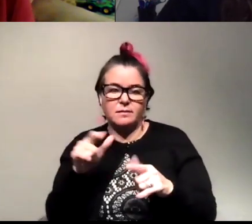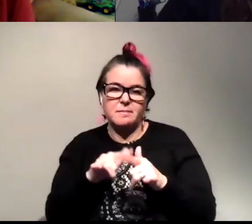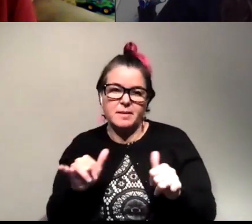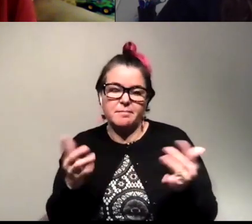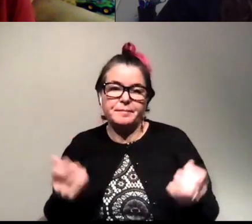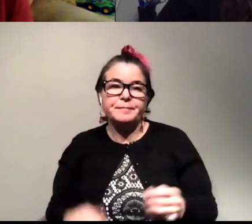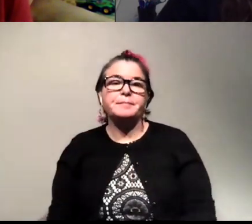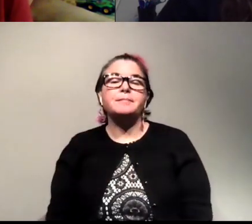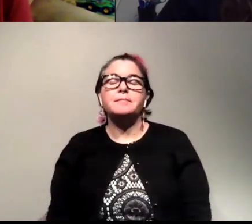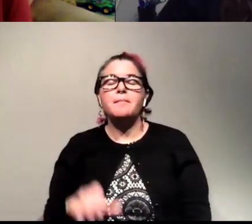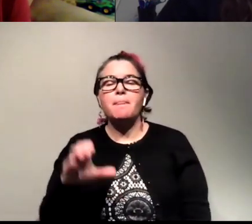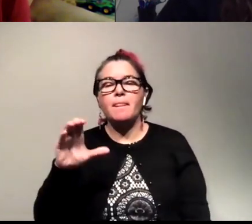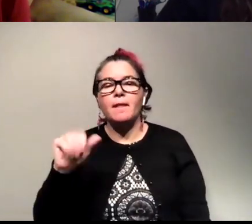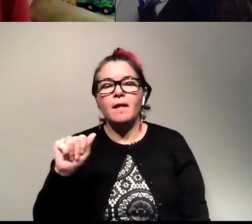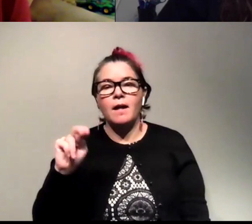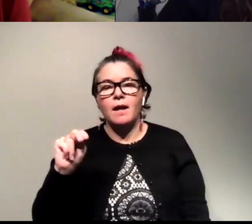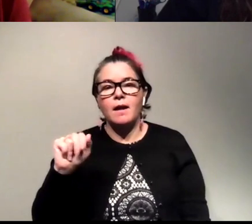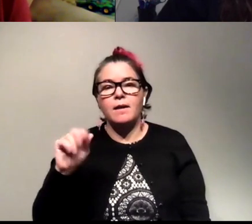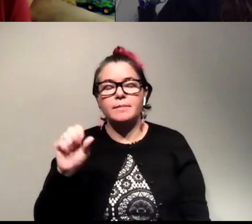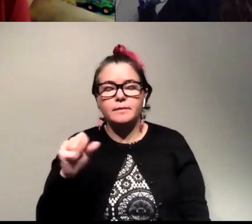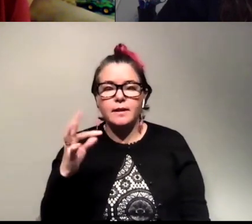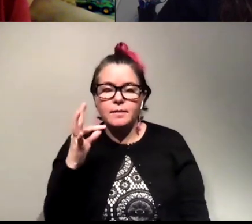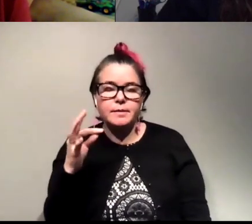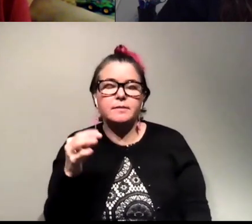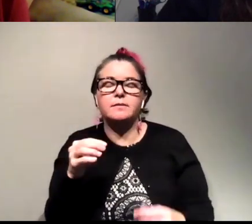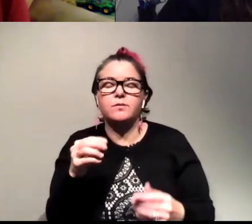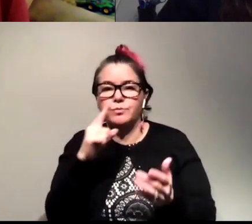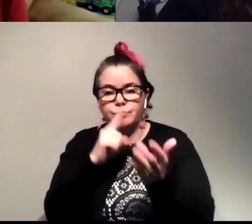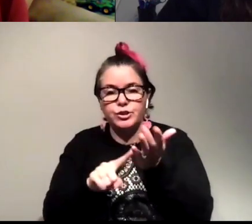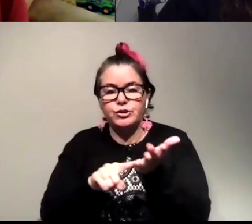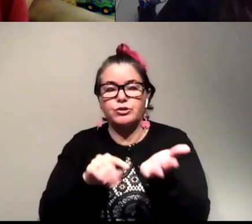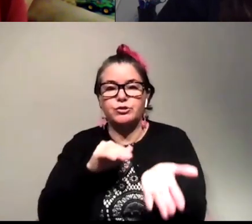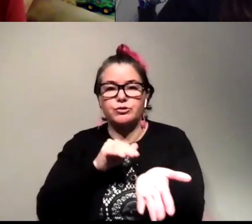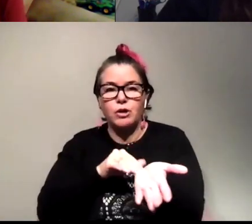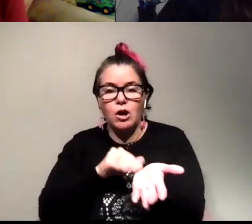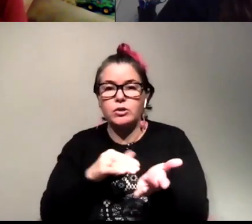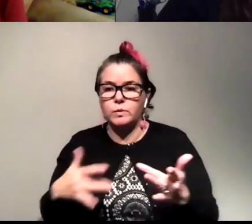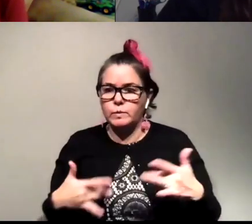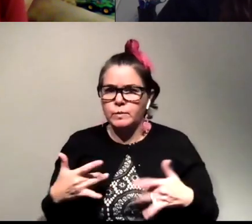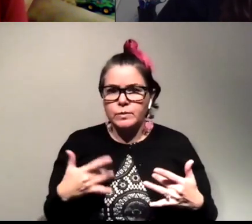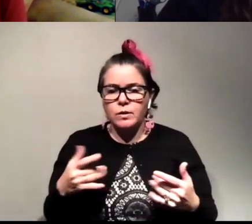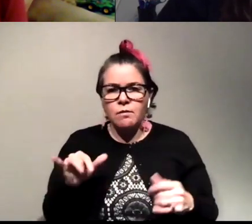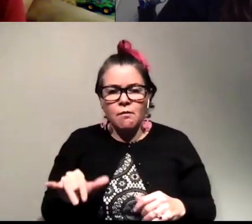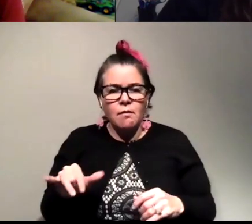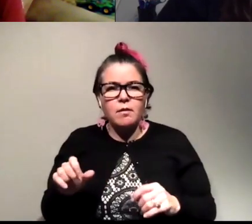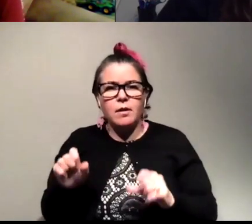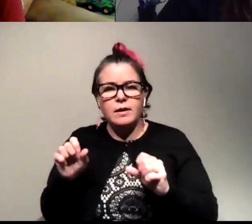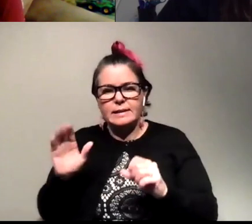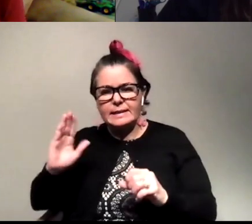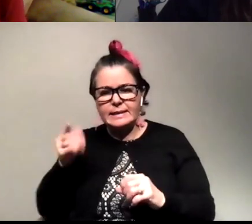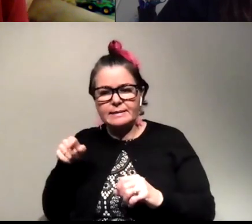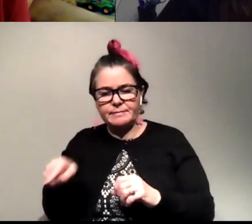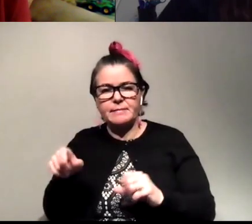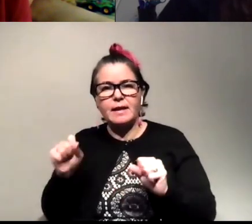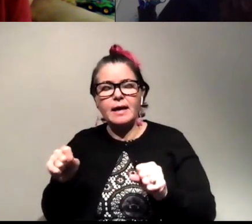that cannabis does that people and doctors and researchers are really excited about is that cannabis seems to be able to tame